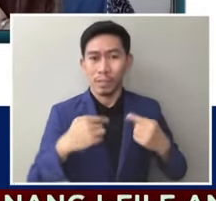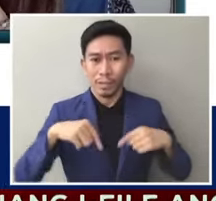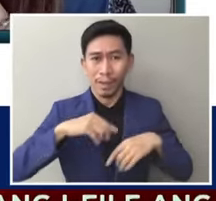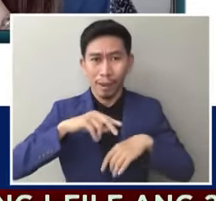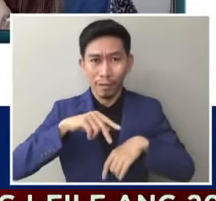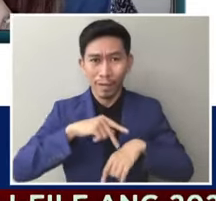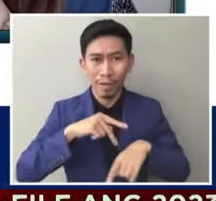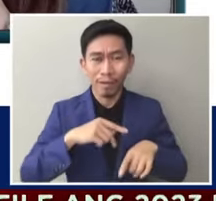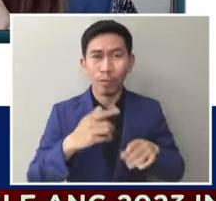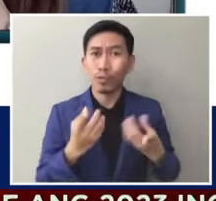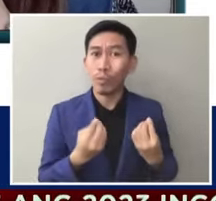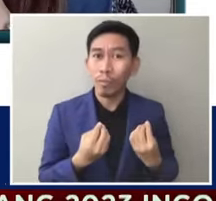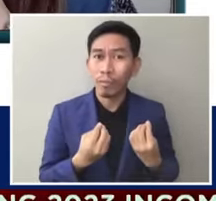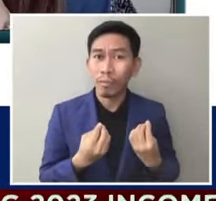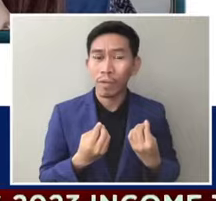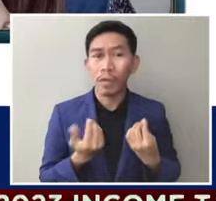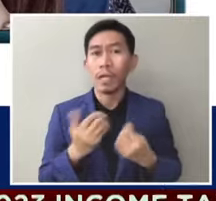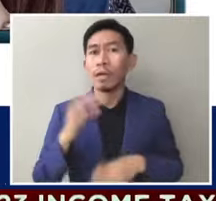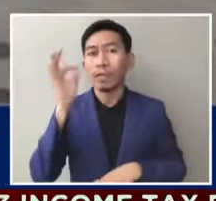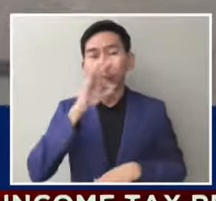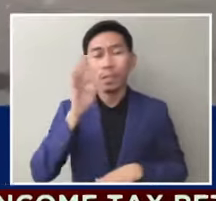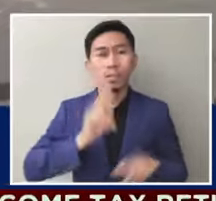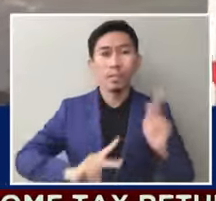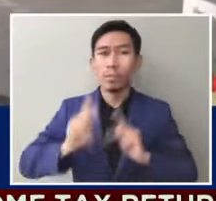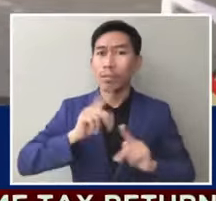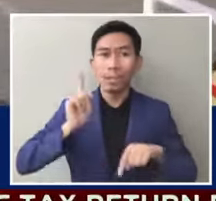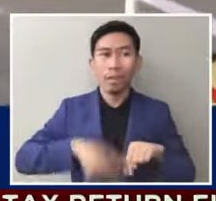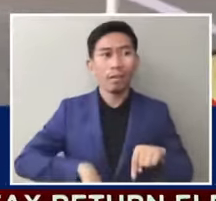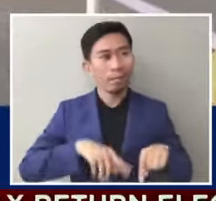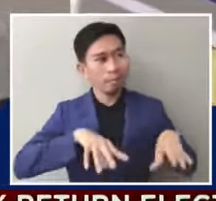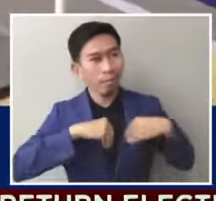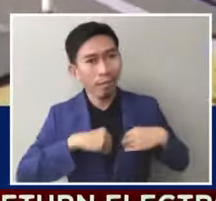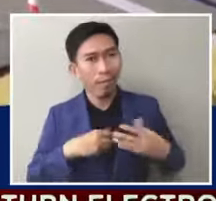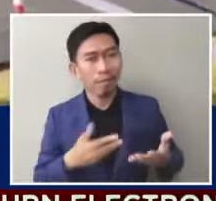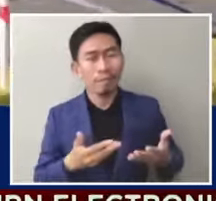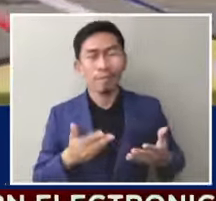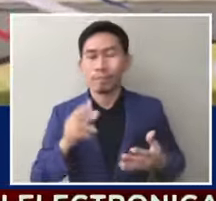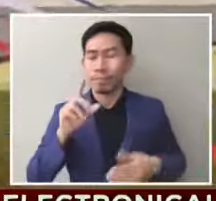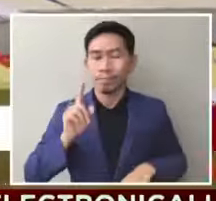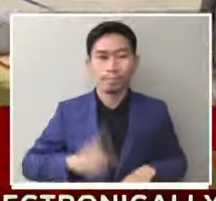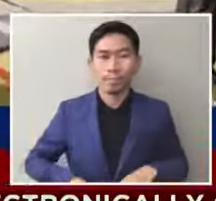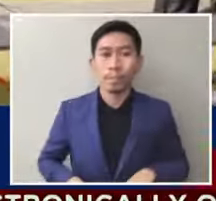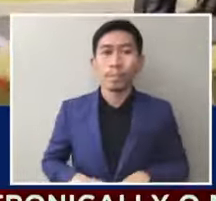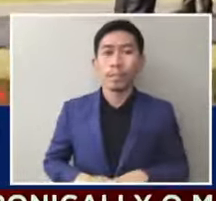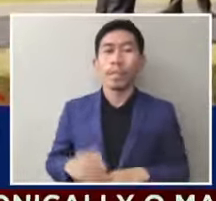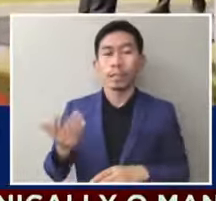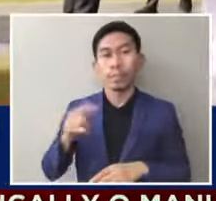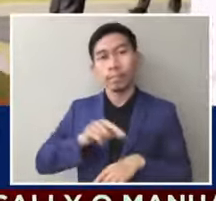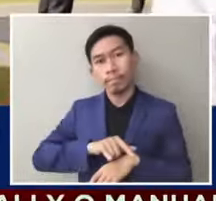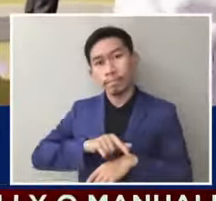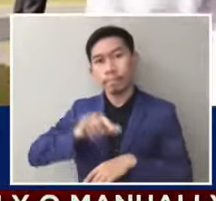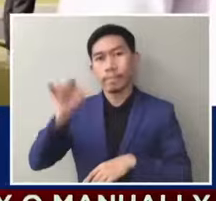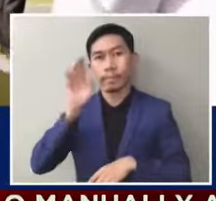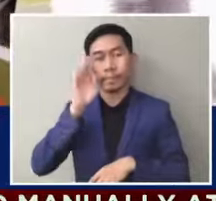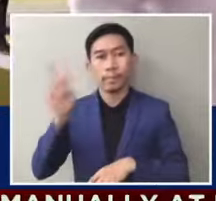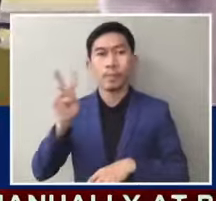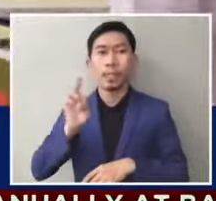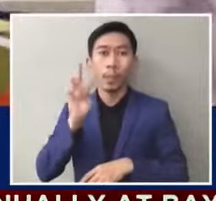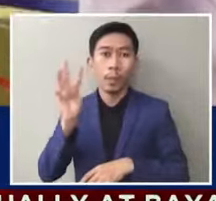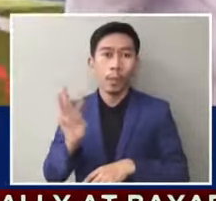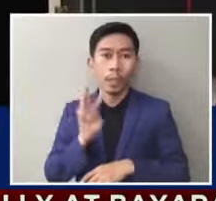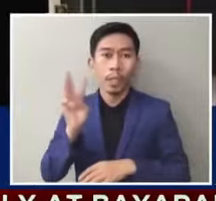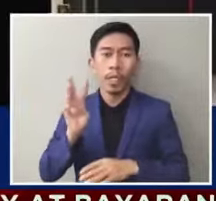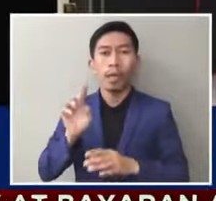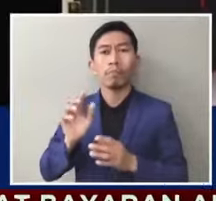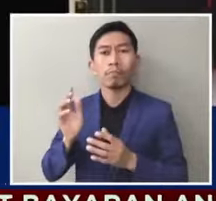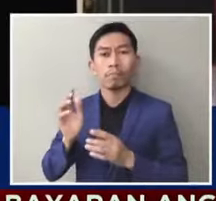do? The Filipino people will not stand for that. Biyahing Washington na ang Pangulo sa Miyerkules para dumalo sa makasaysayang trilateral